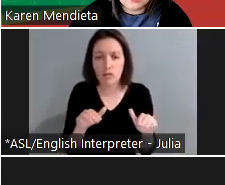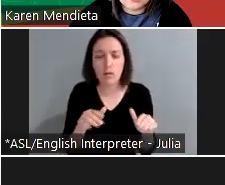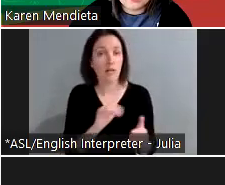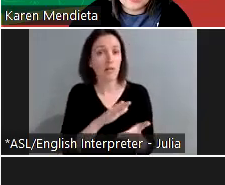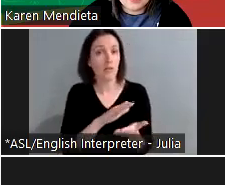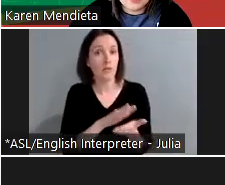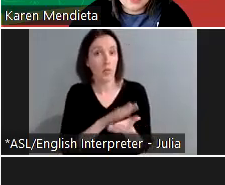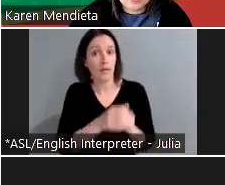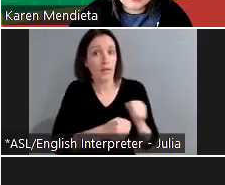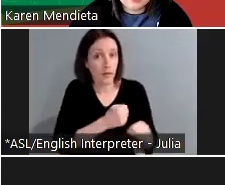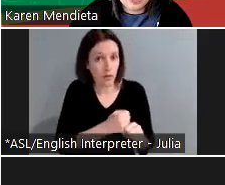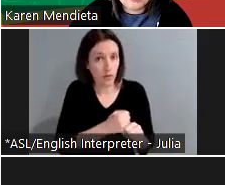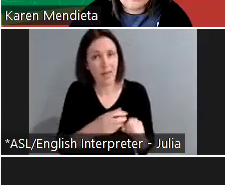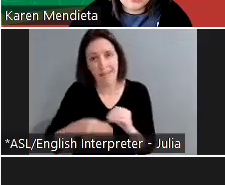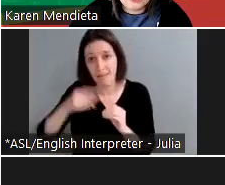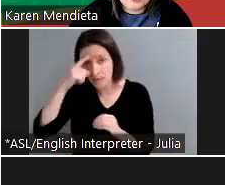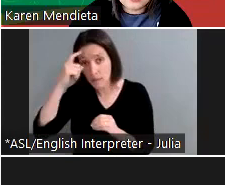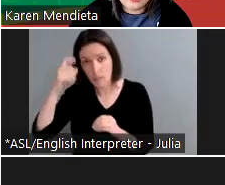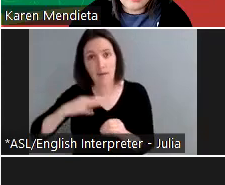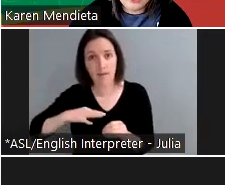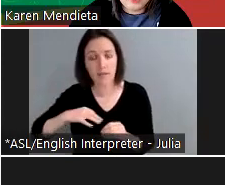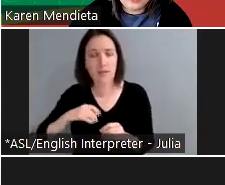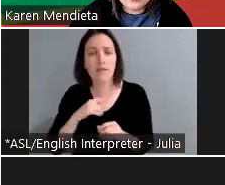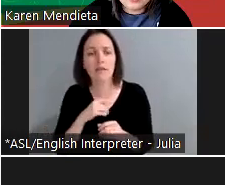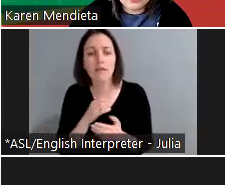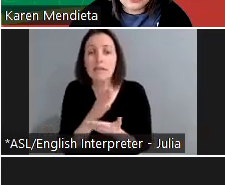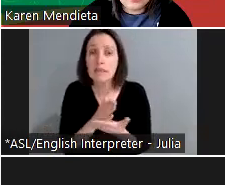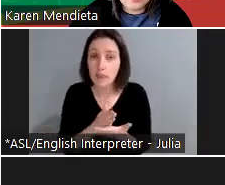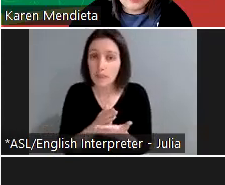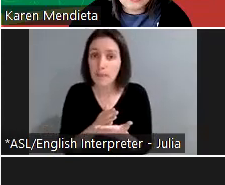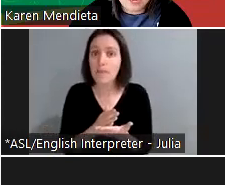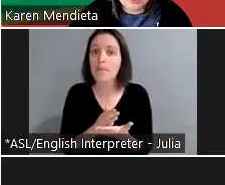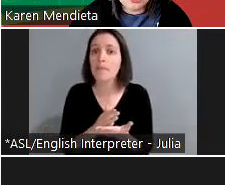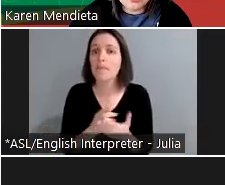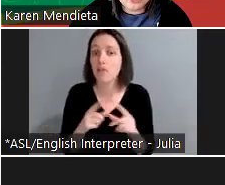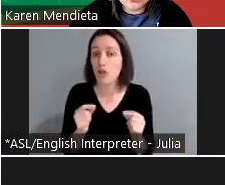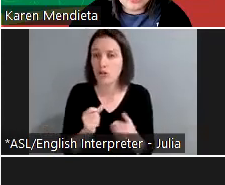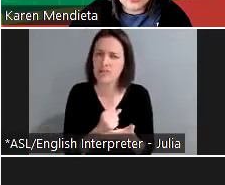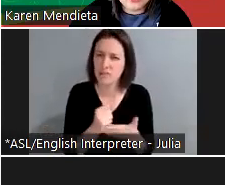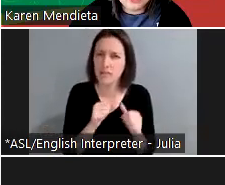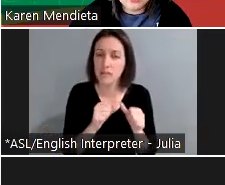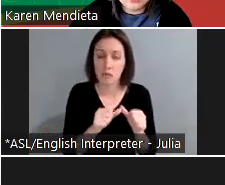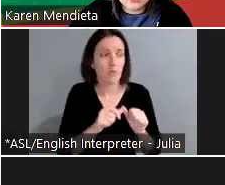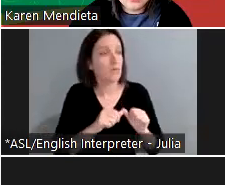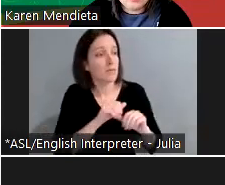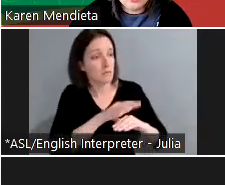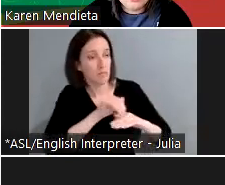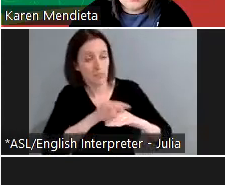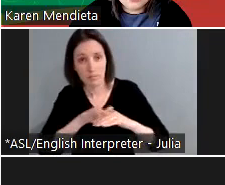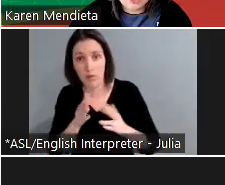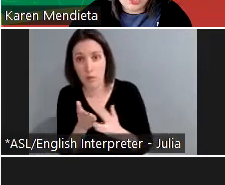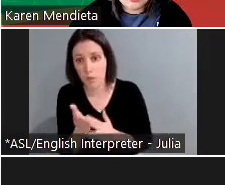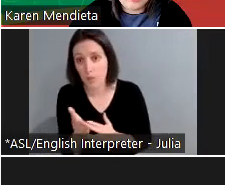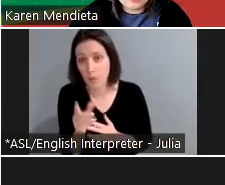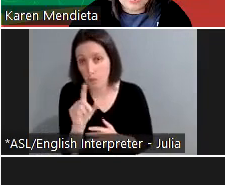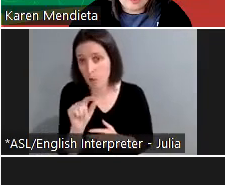provided. While some cards for P-EBT 3.0 continued to be mailed out through 2023, the bulk of